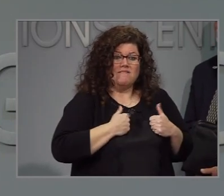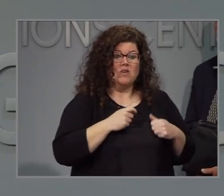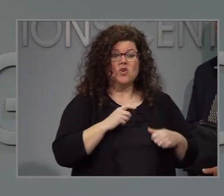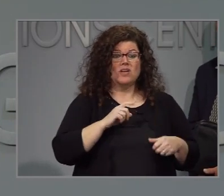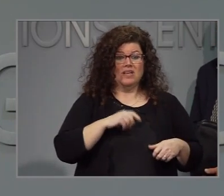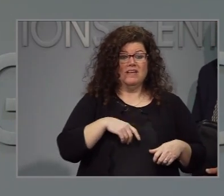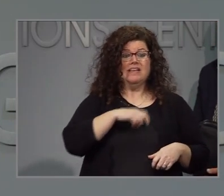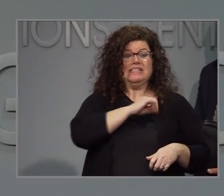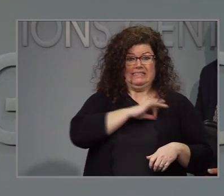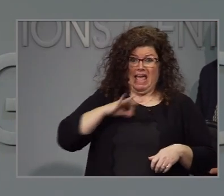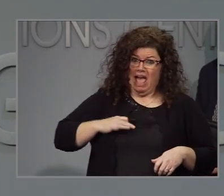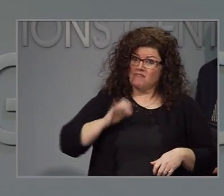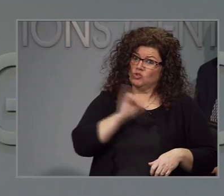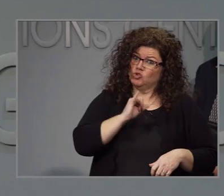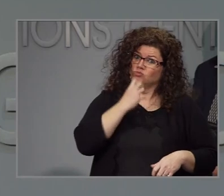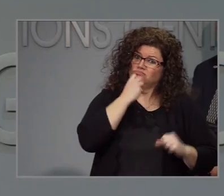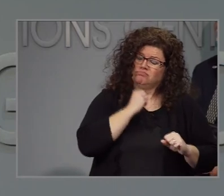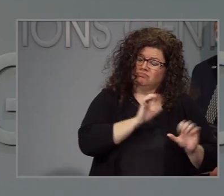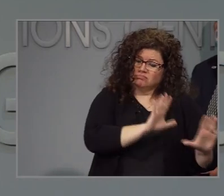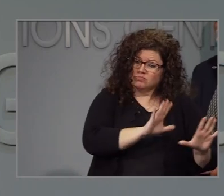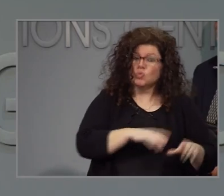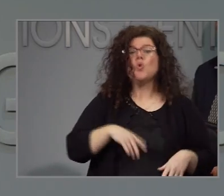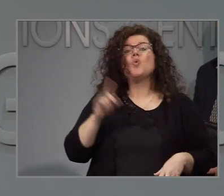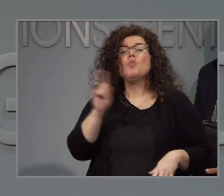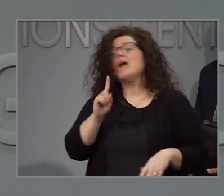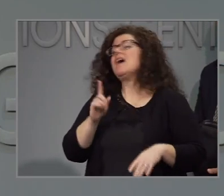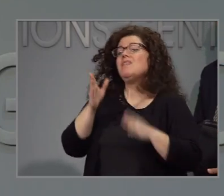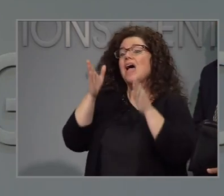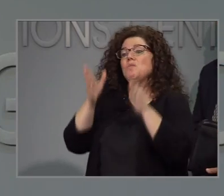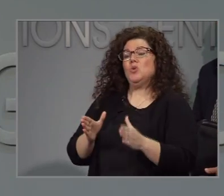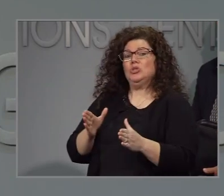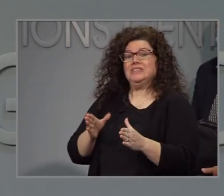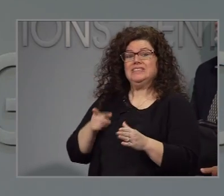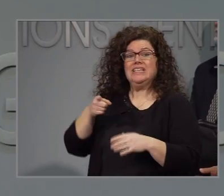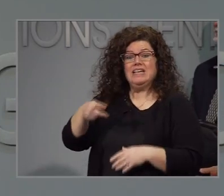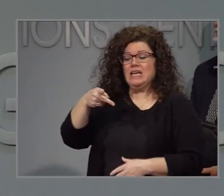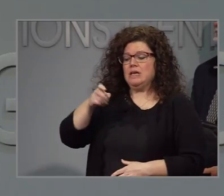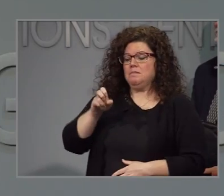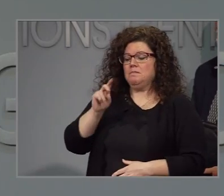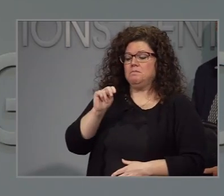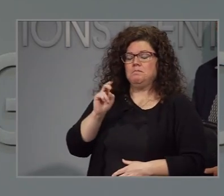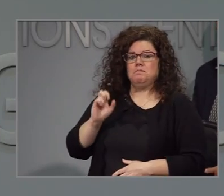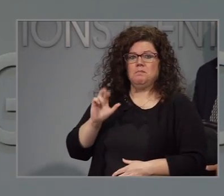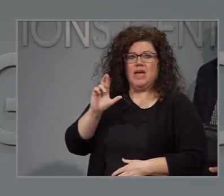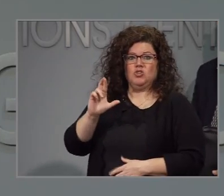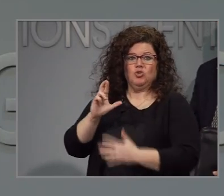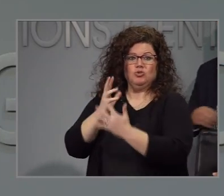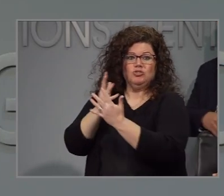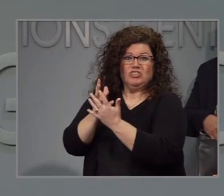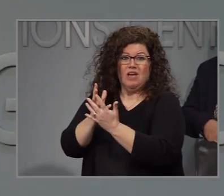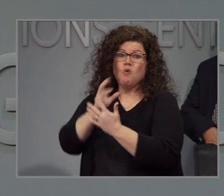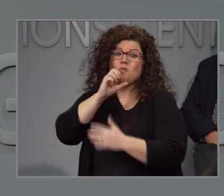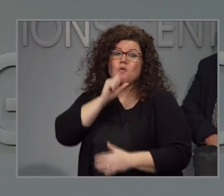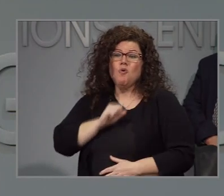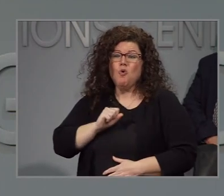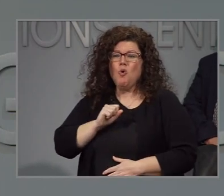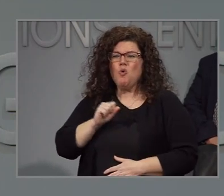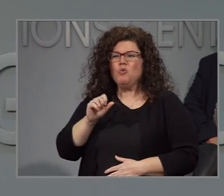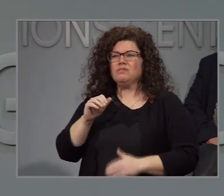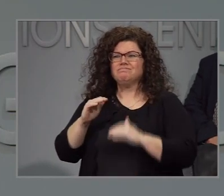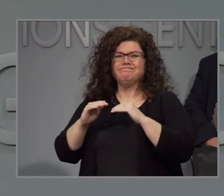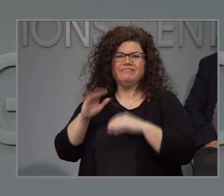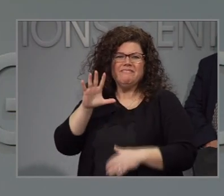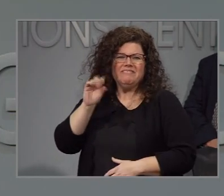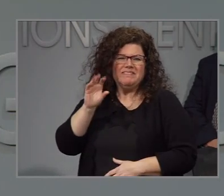Pender Correctional Institution in Pender County. The offender was a male in his late 50s and had